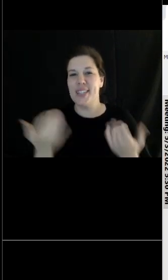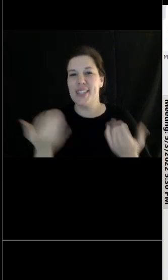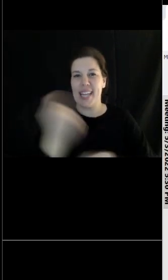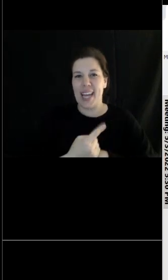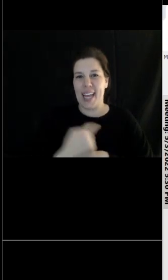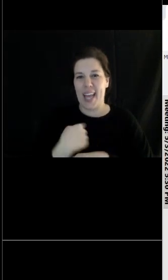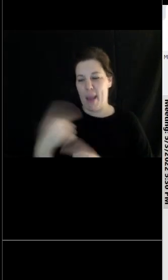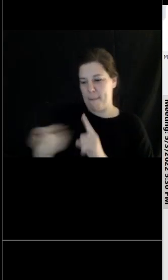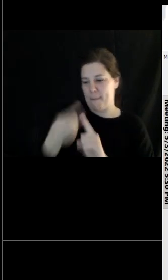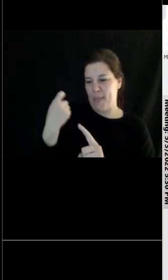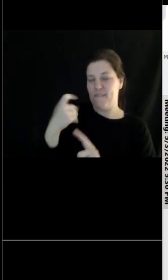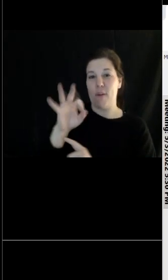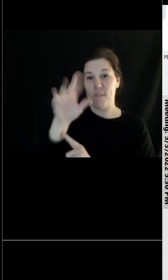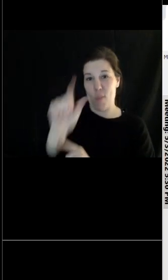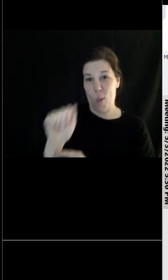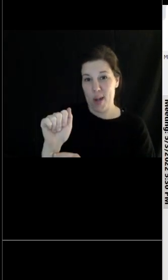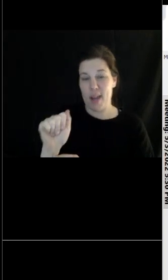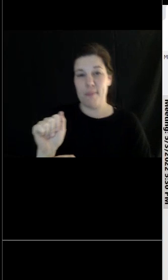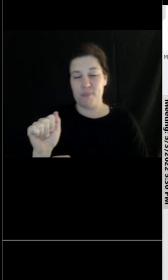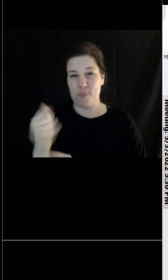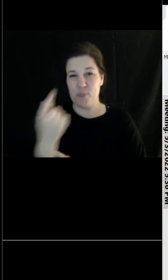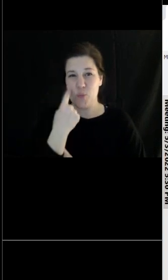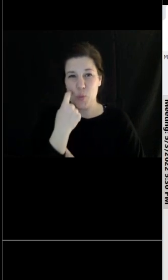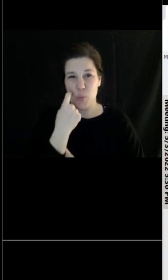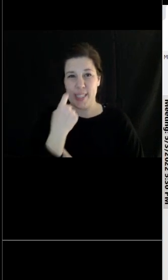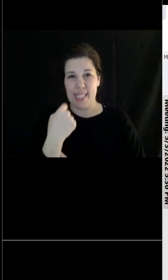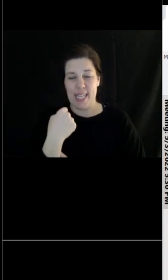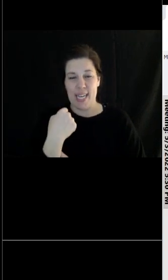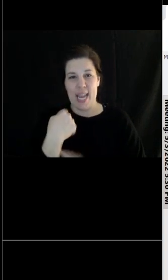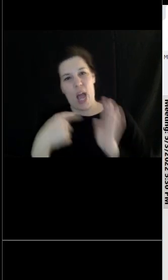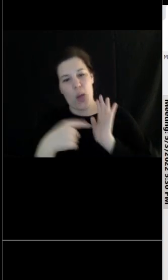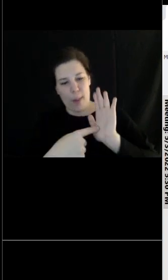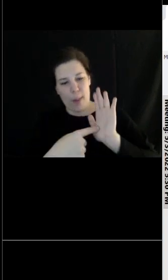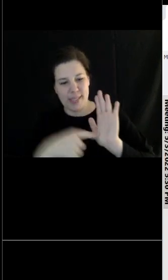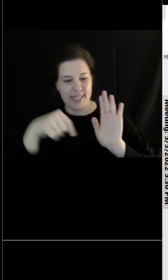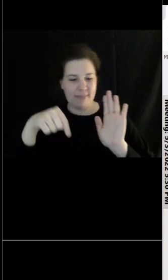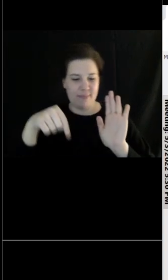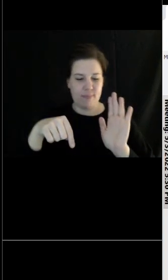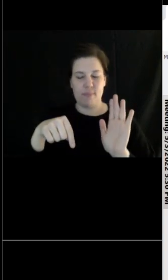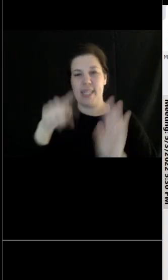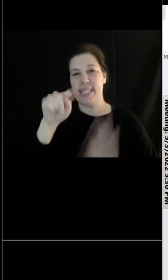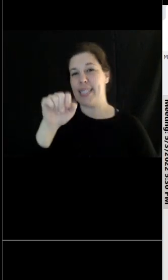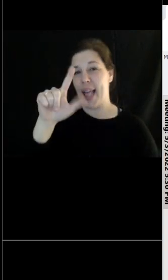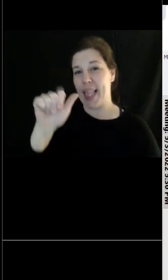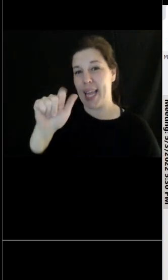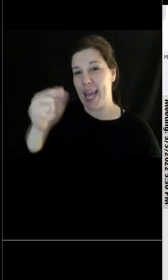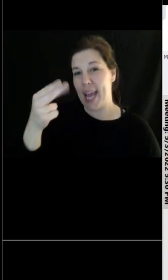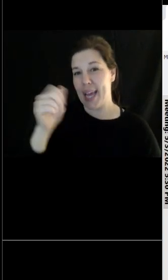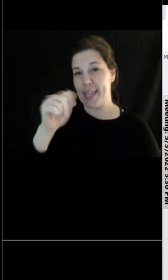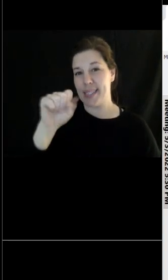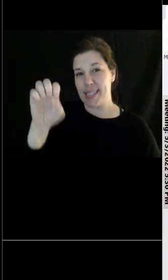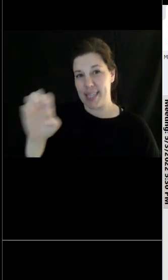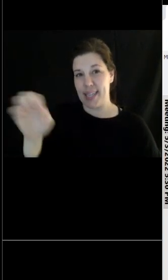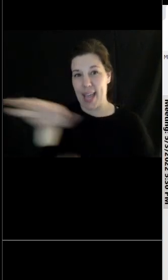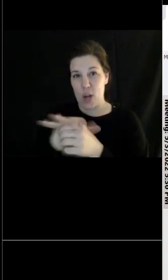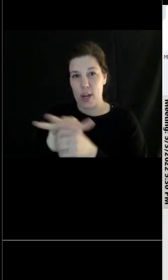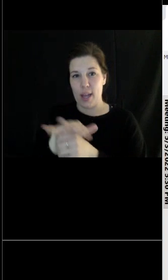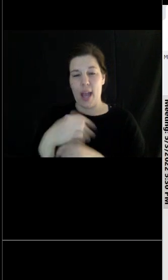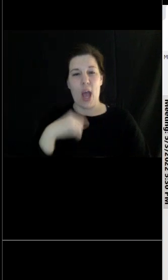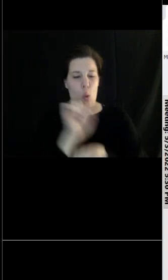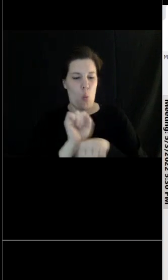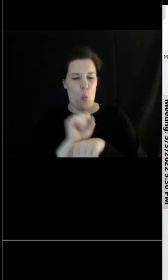Matt Forrest. I represent the city of Boynton Beach in Tallahassee, along with a handful of other local municipalities. I work for a firm called Ballard Partners, and we